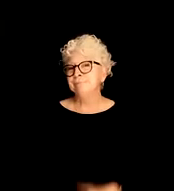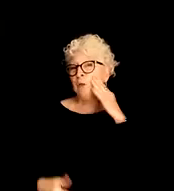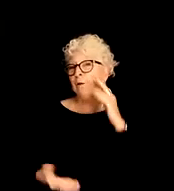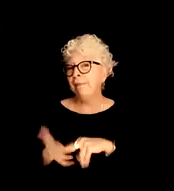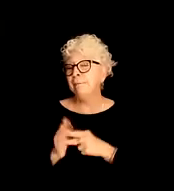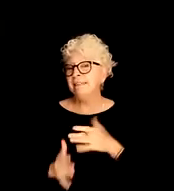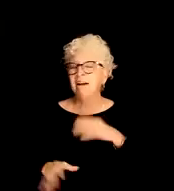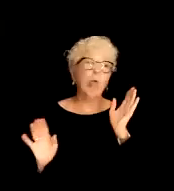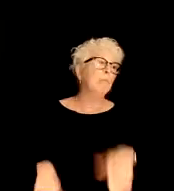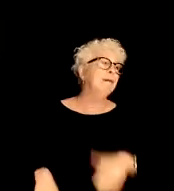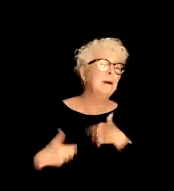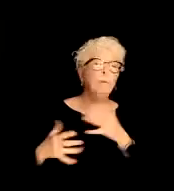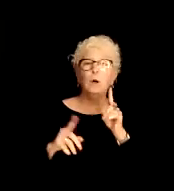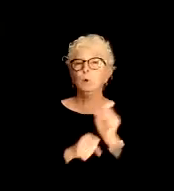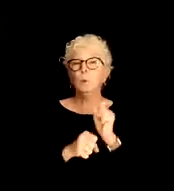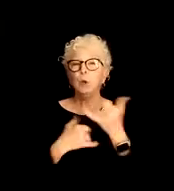today.